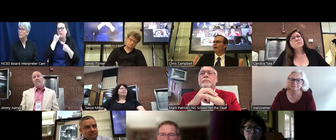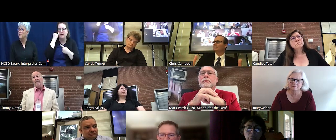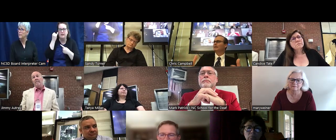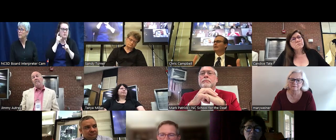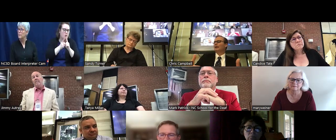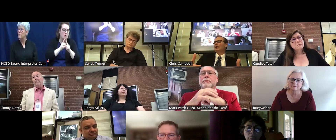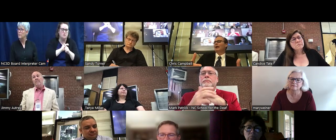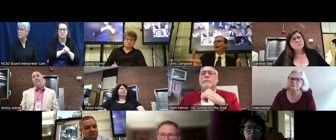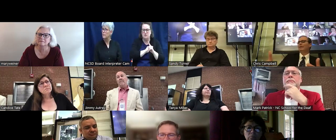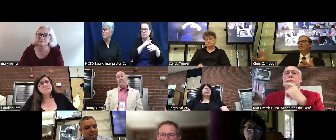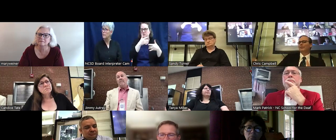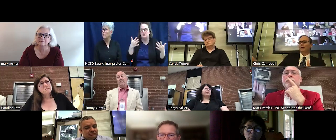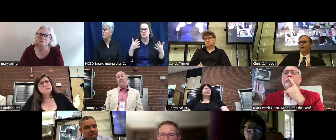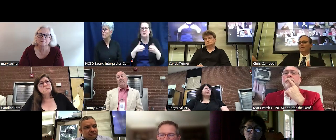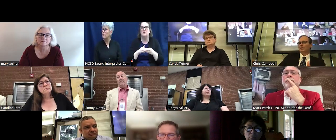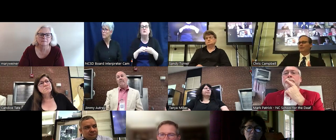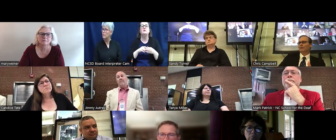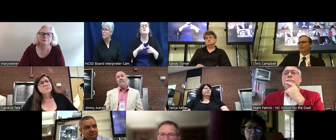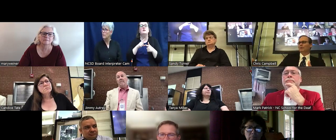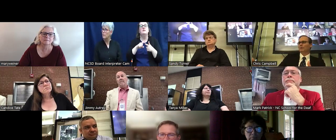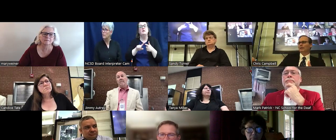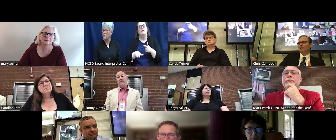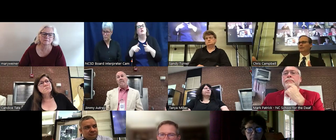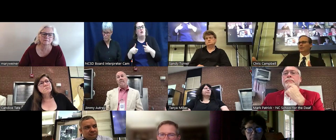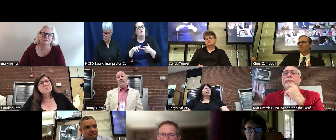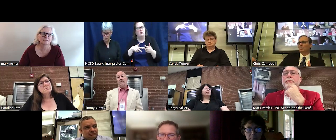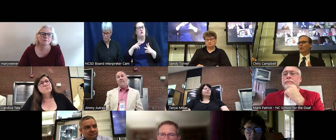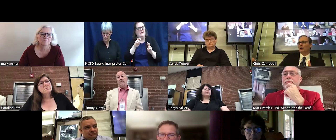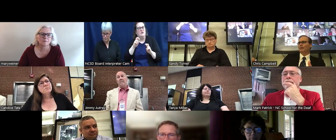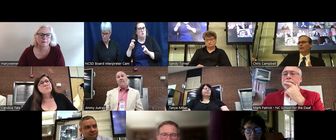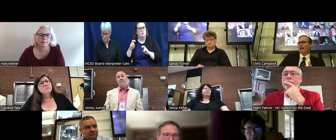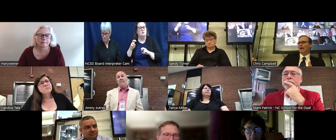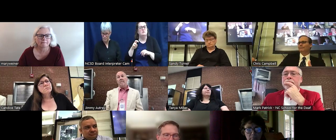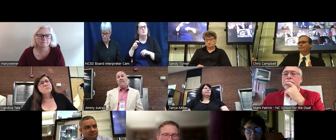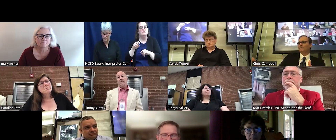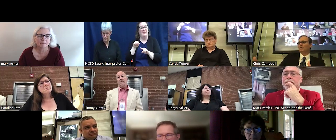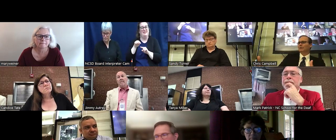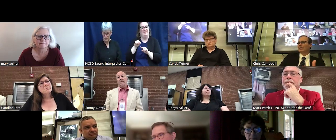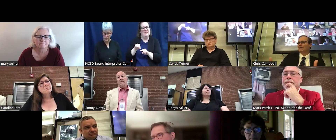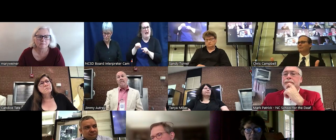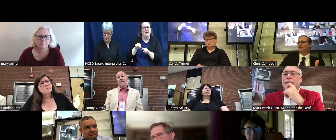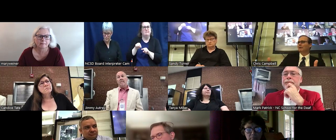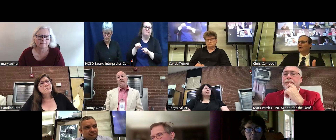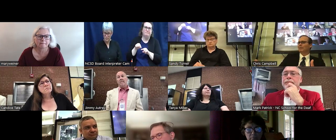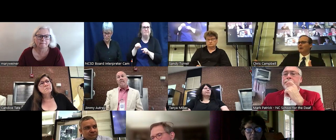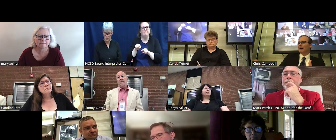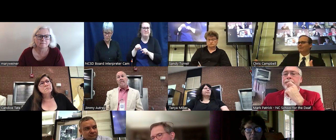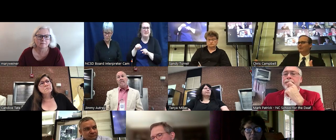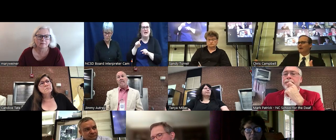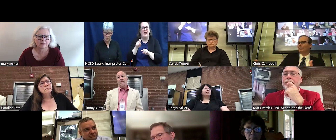whatnot. And then the third issue is the one that you just have to be a little bit mindful of, and